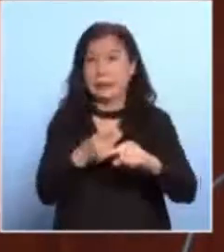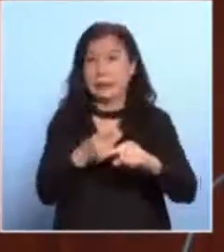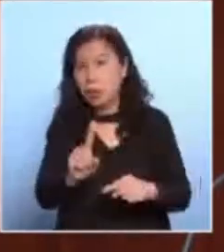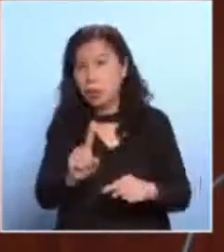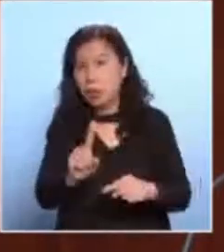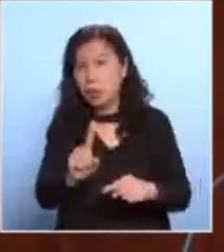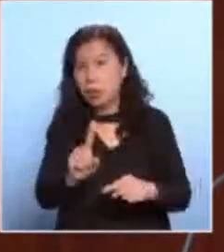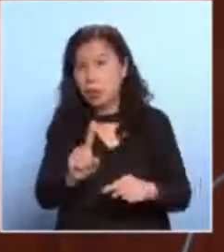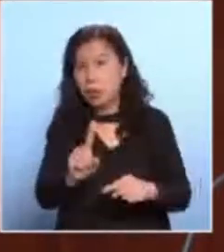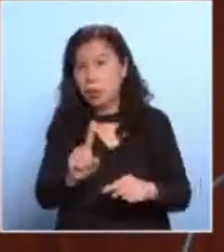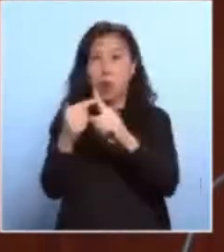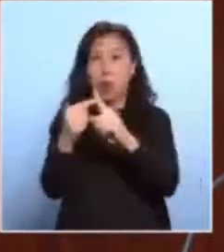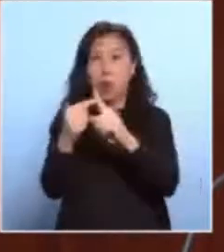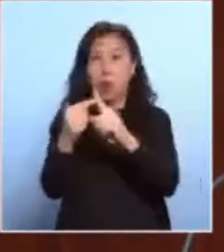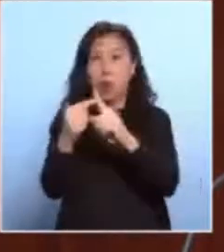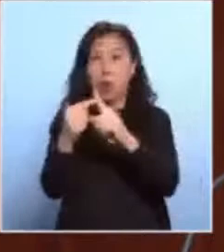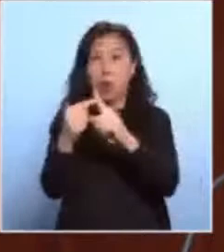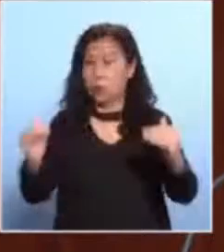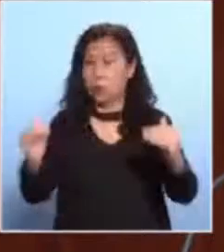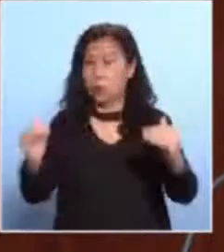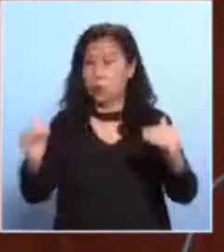carer supports.